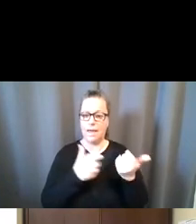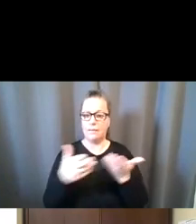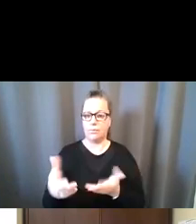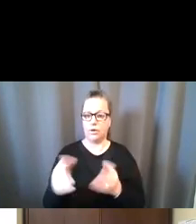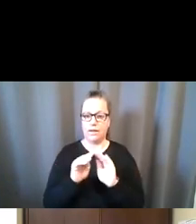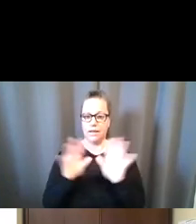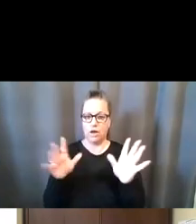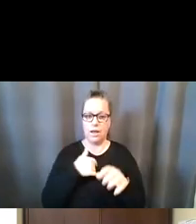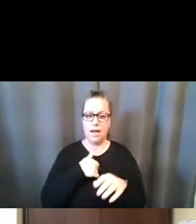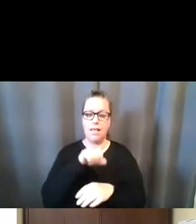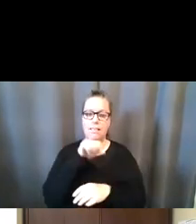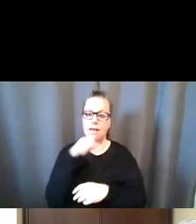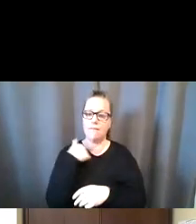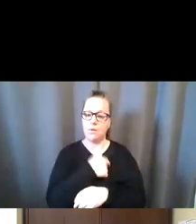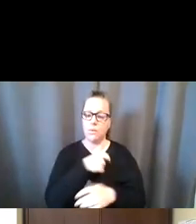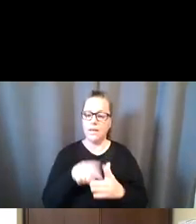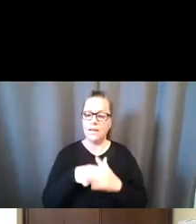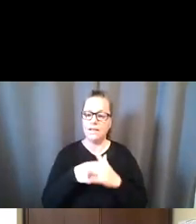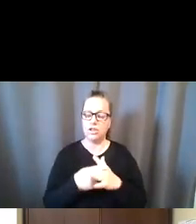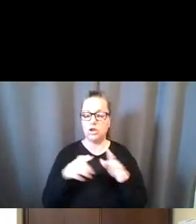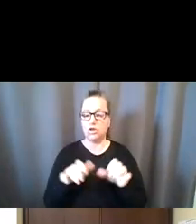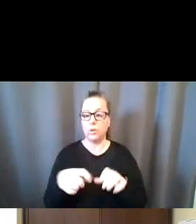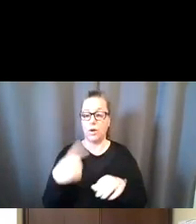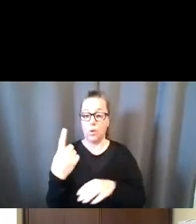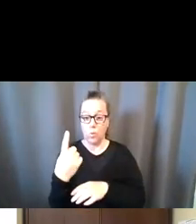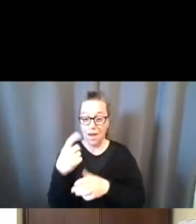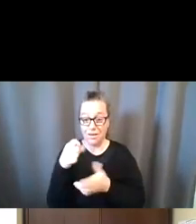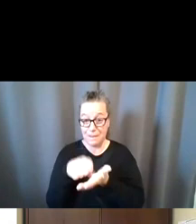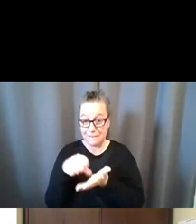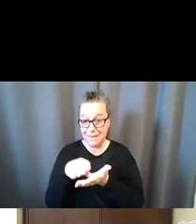the fact that we can start to do it on a single page of paper.